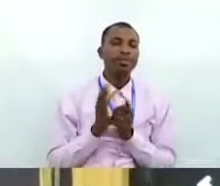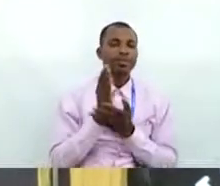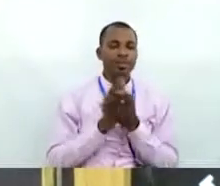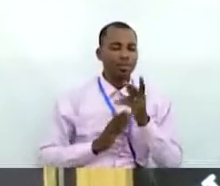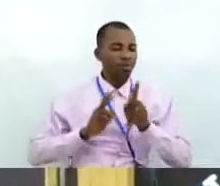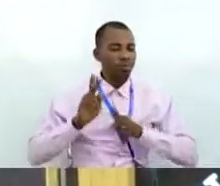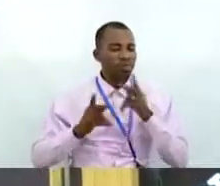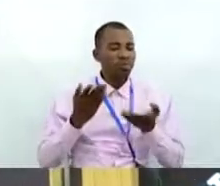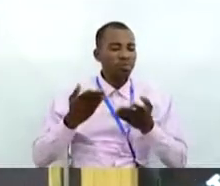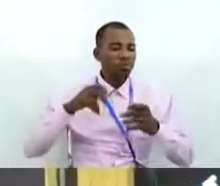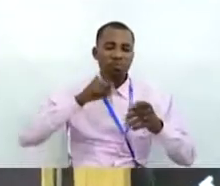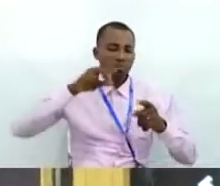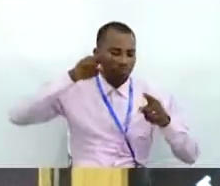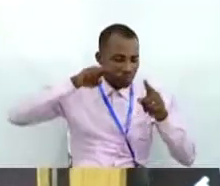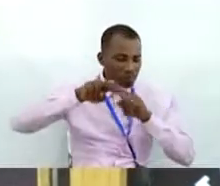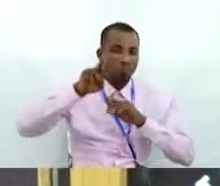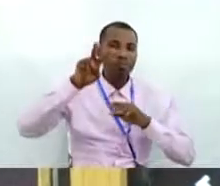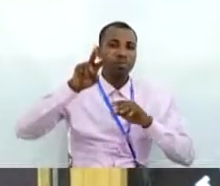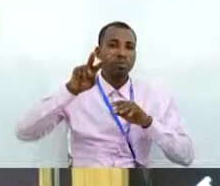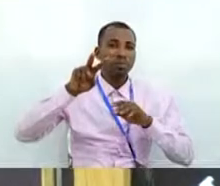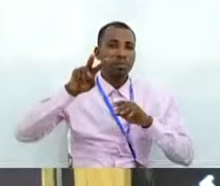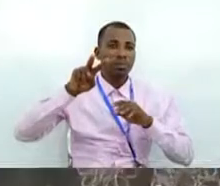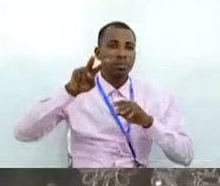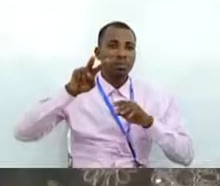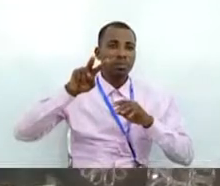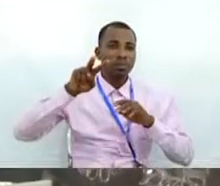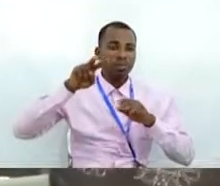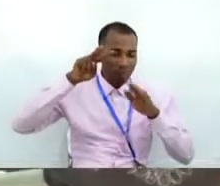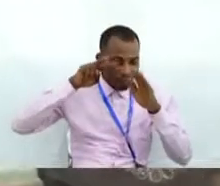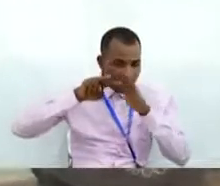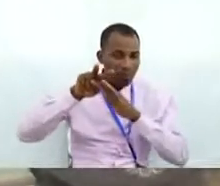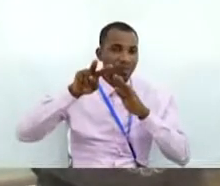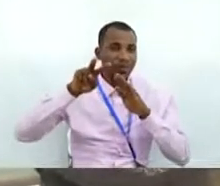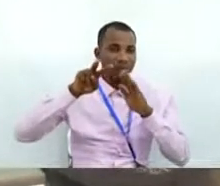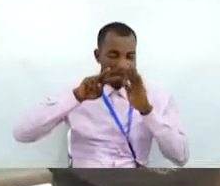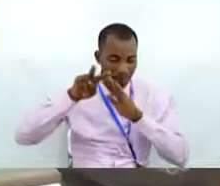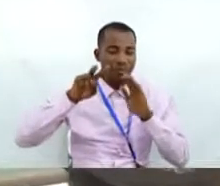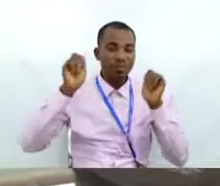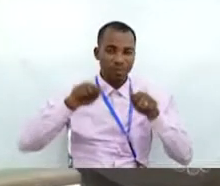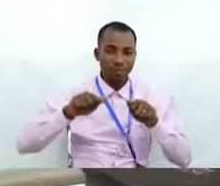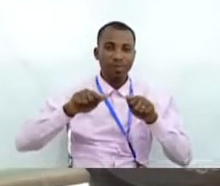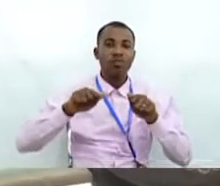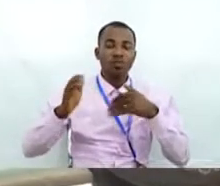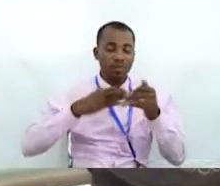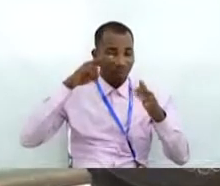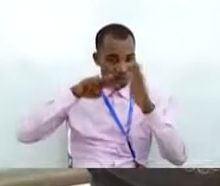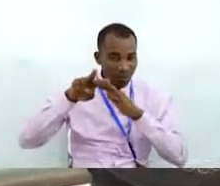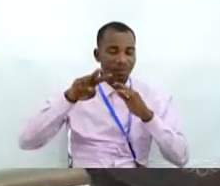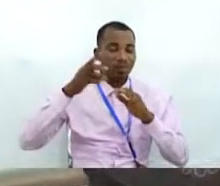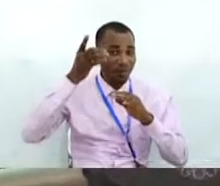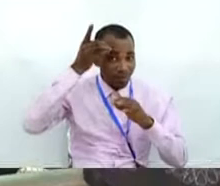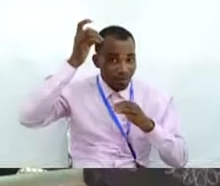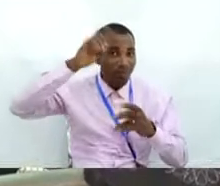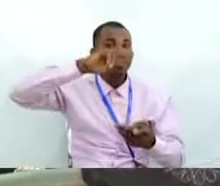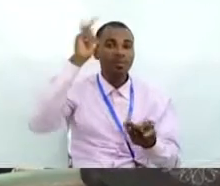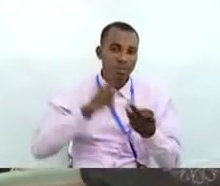and special anointing, he can even bring a dream. And it is true, it is clear, it will come to pass. But there should be no